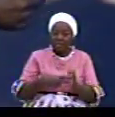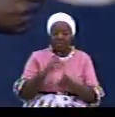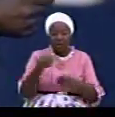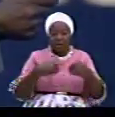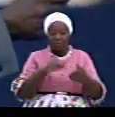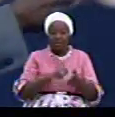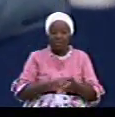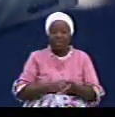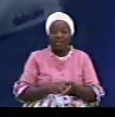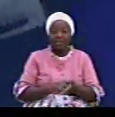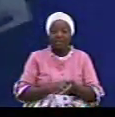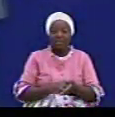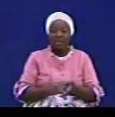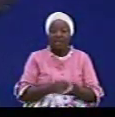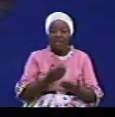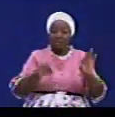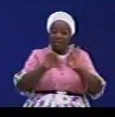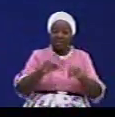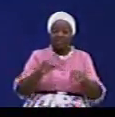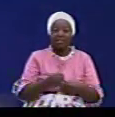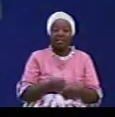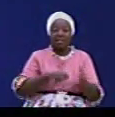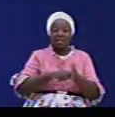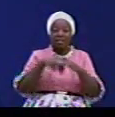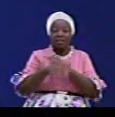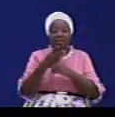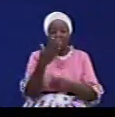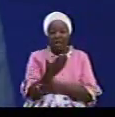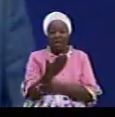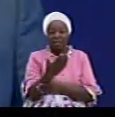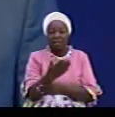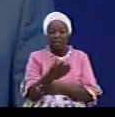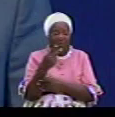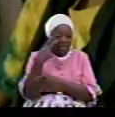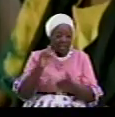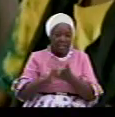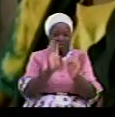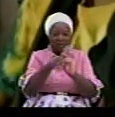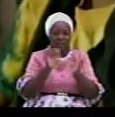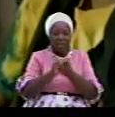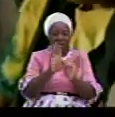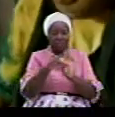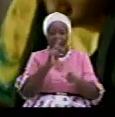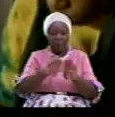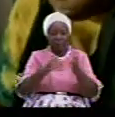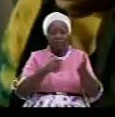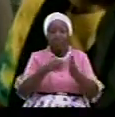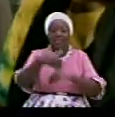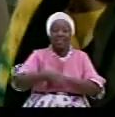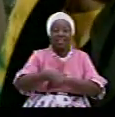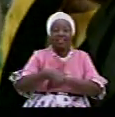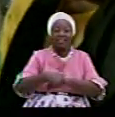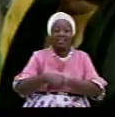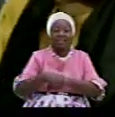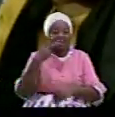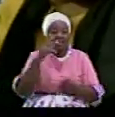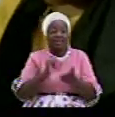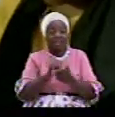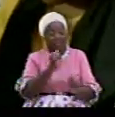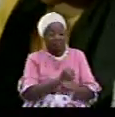hand. Look at that door. That door will be open tonight. Look at that mountain.